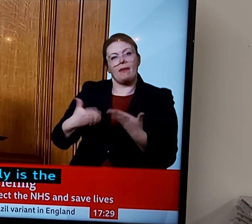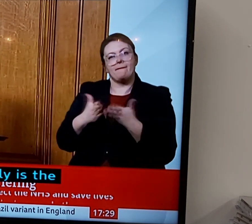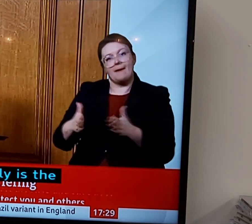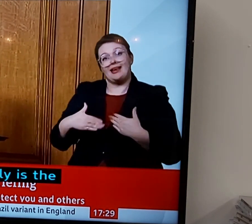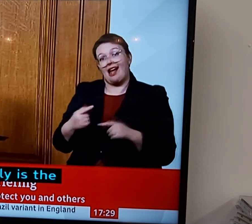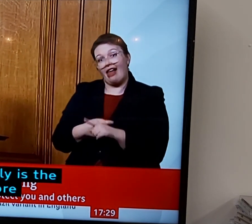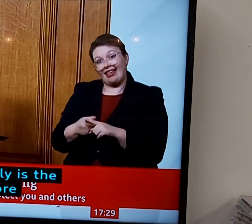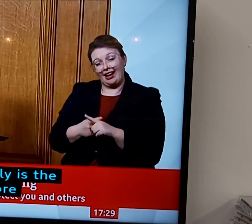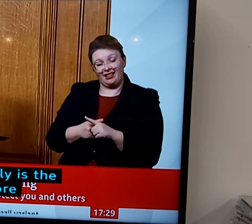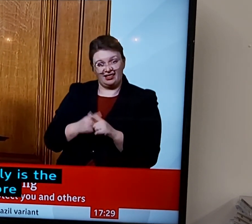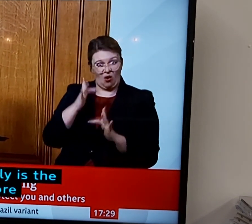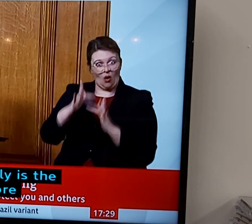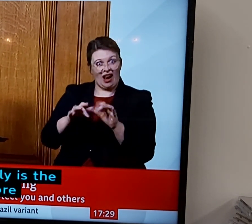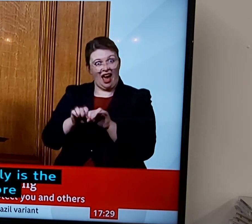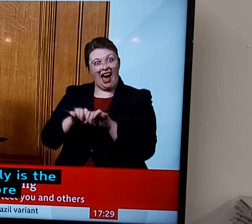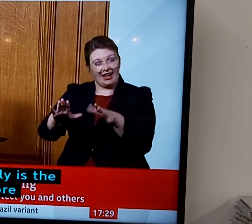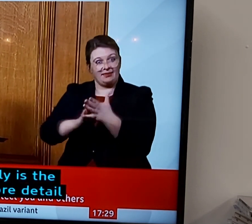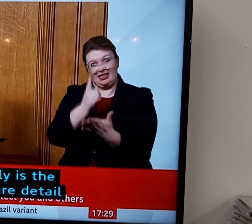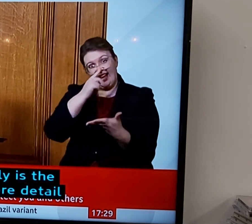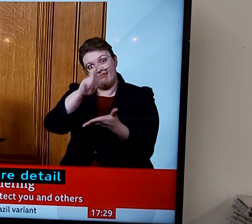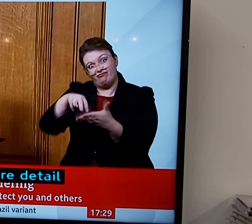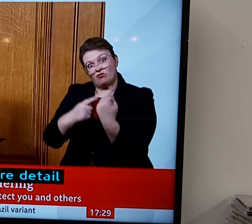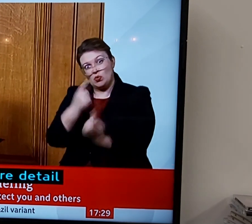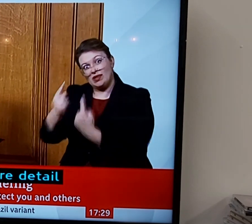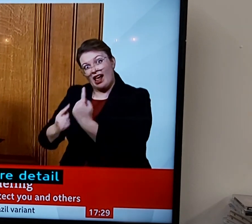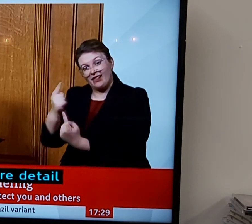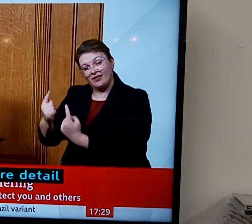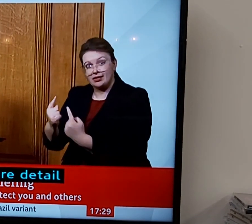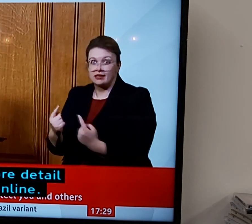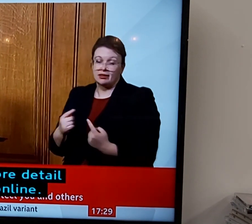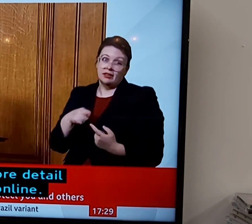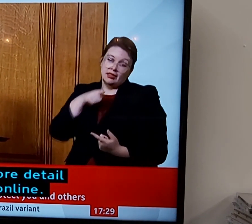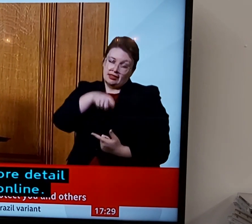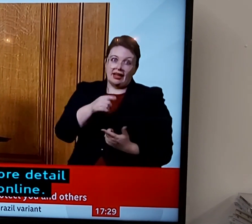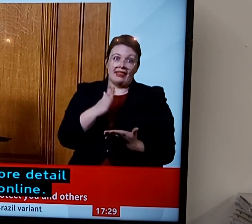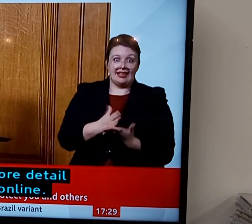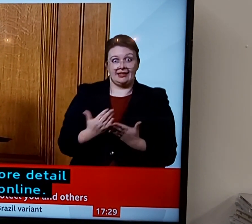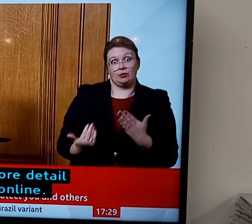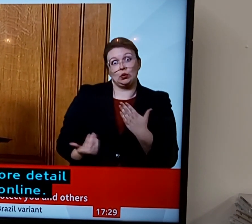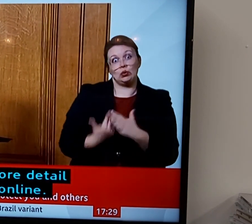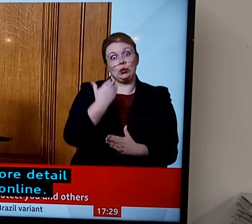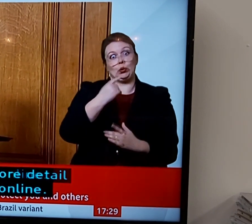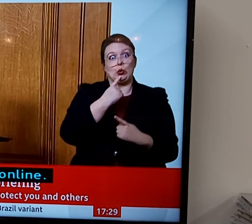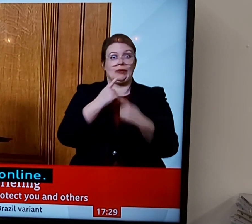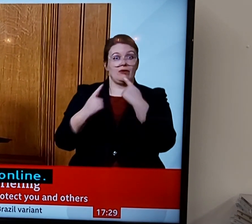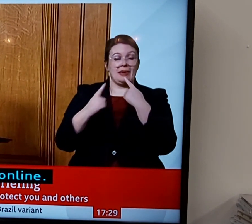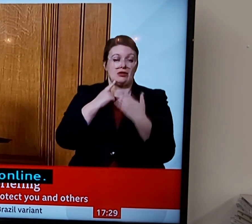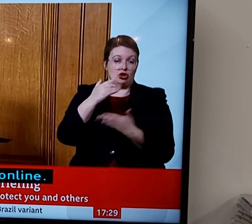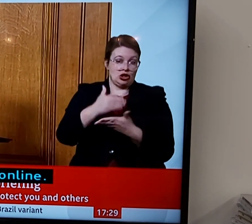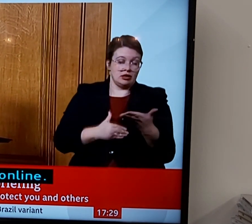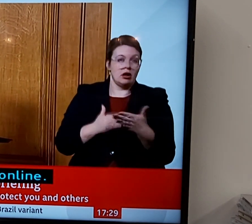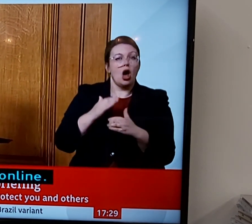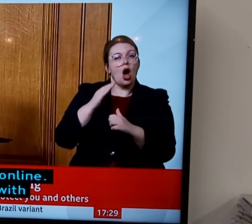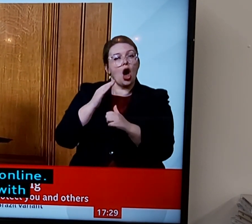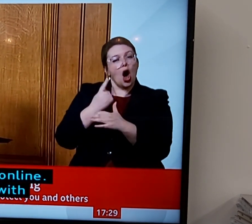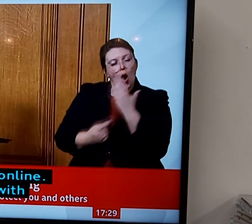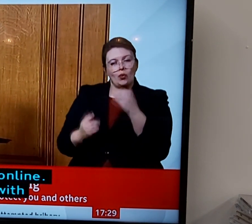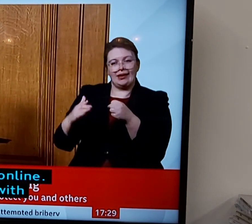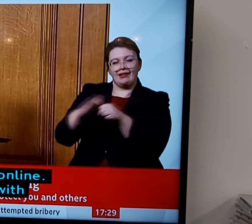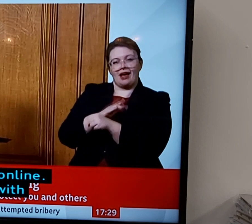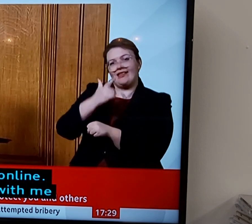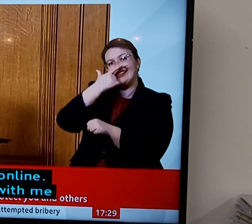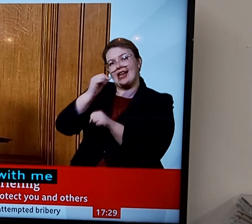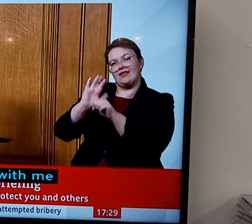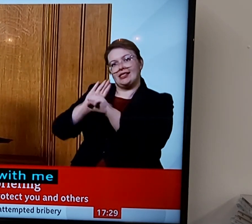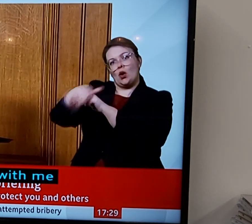but I think you'll agree with me that although these data pertain just to the 70-plus age group at